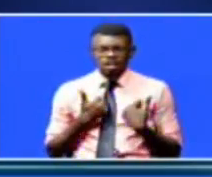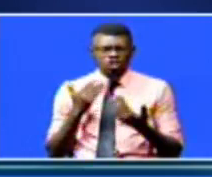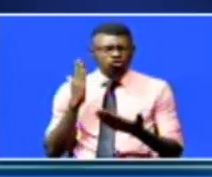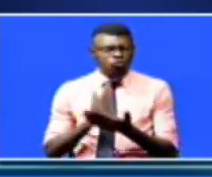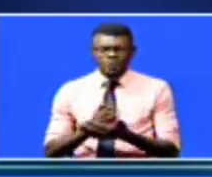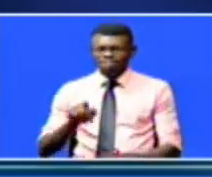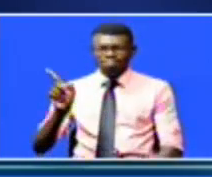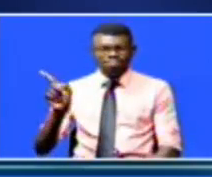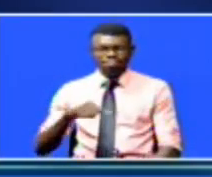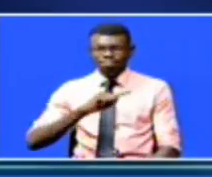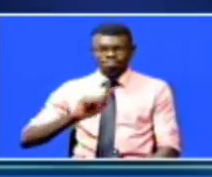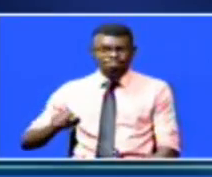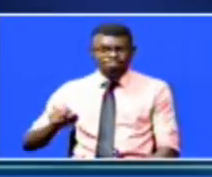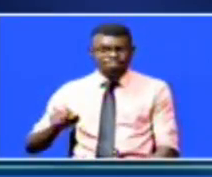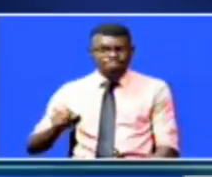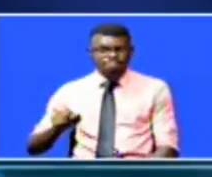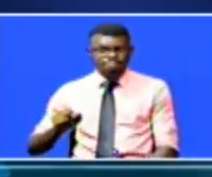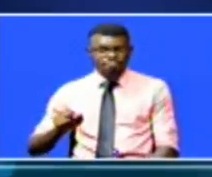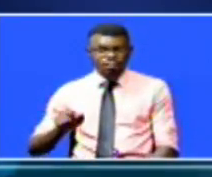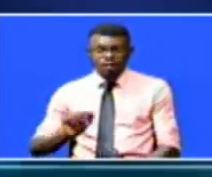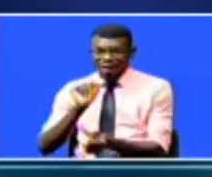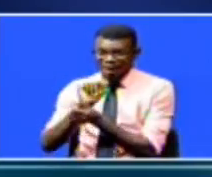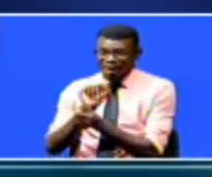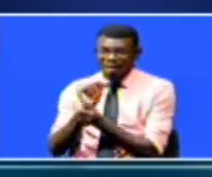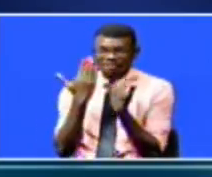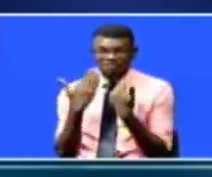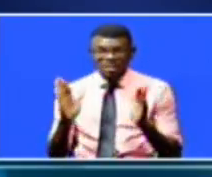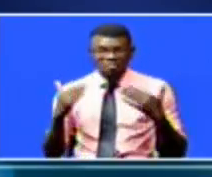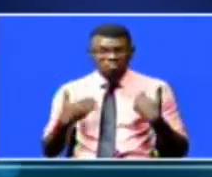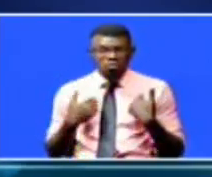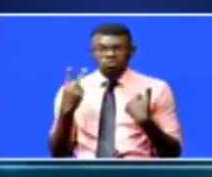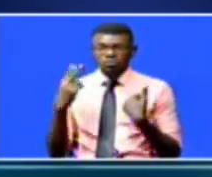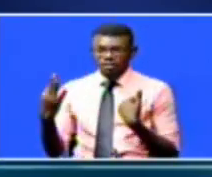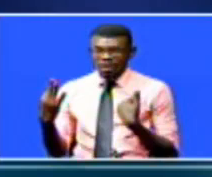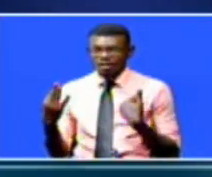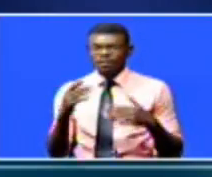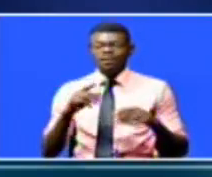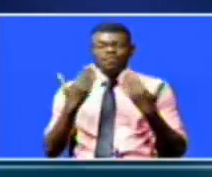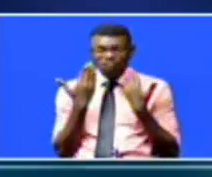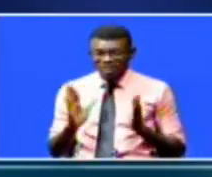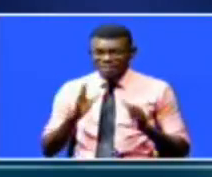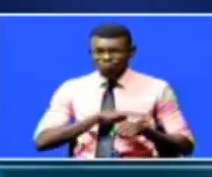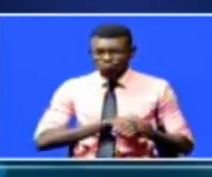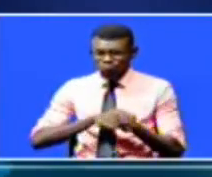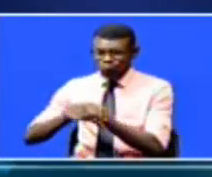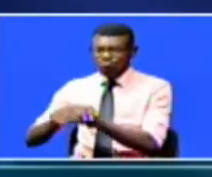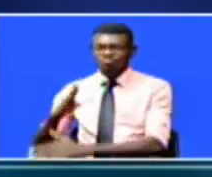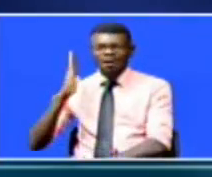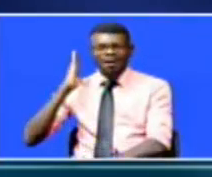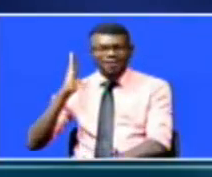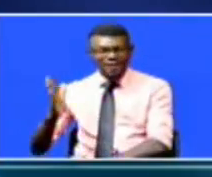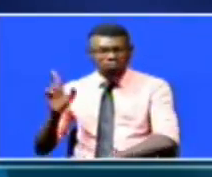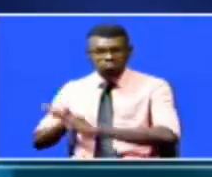makosa. Tumewashika watu 23 na kutoka hapa tunawapeleka hospitali straight.